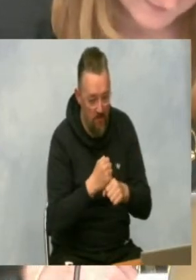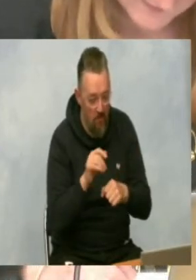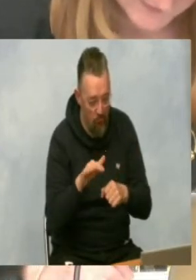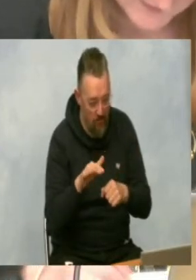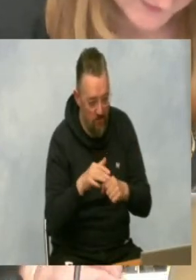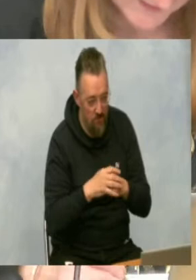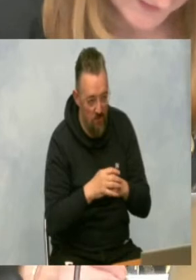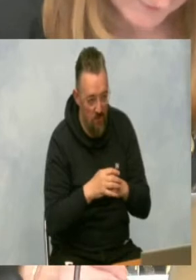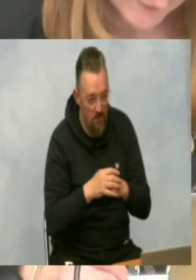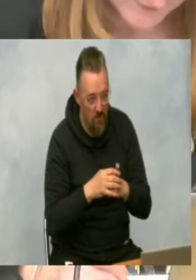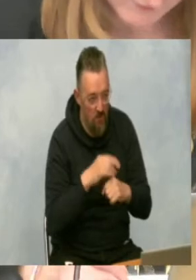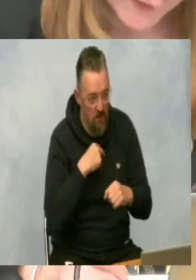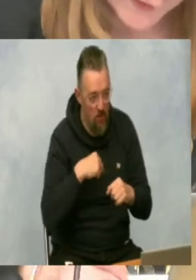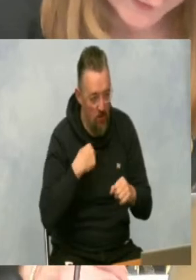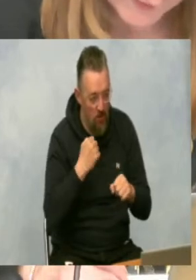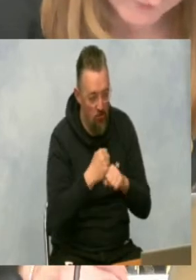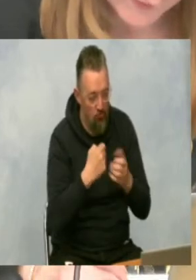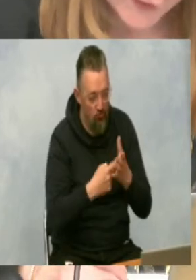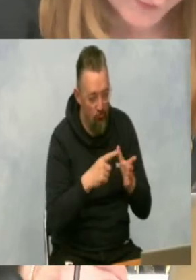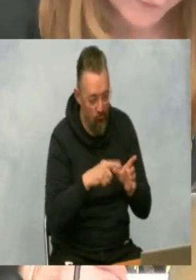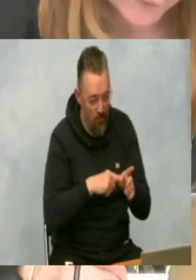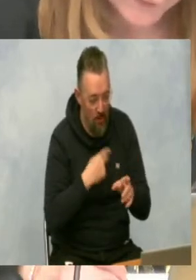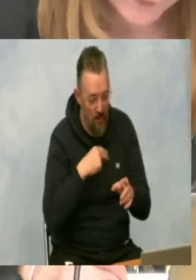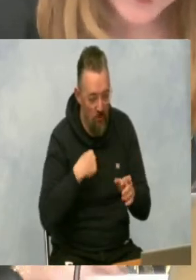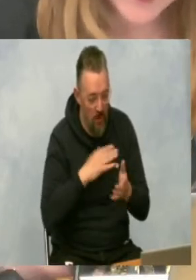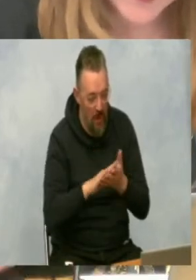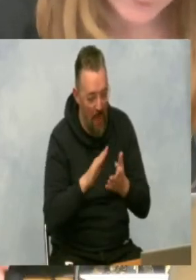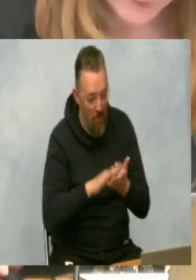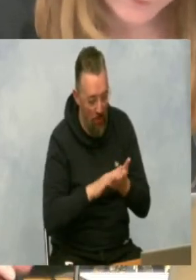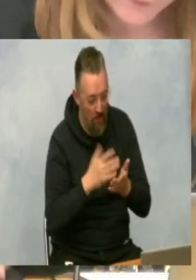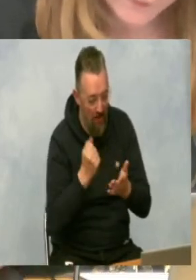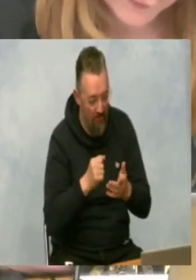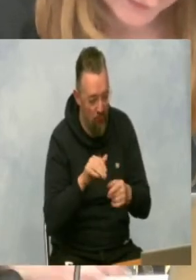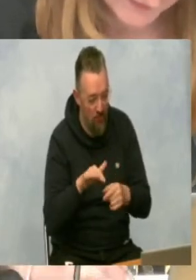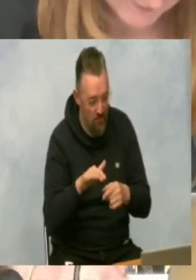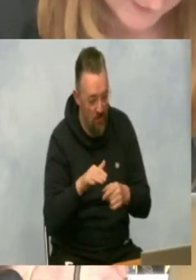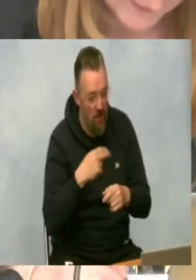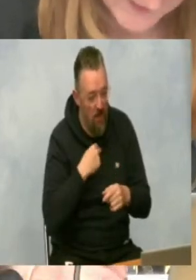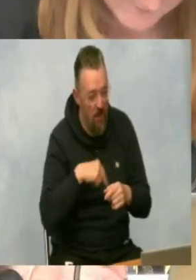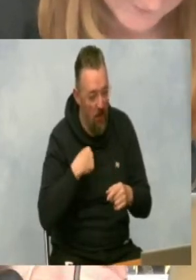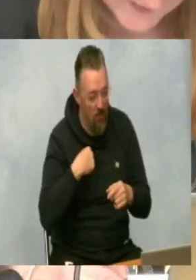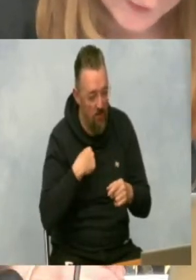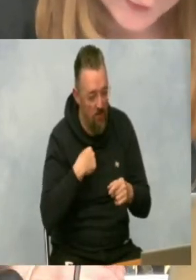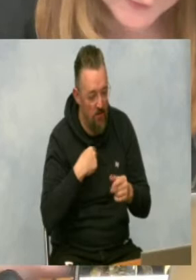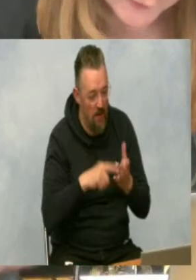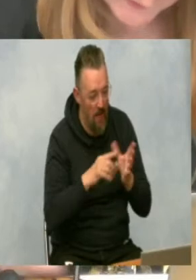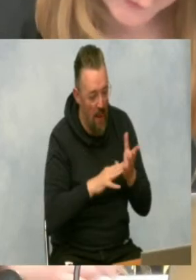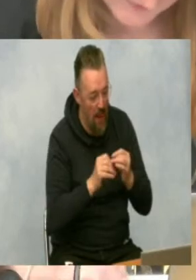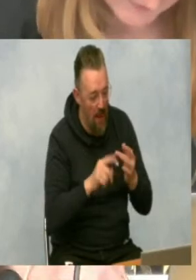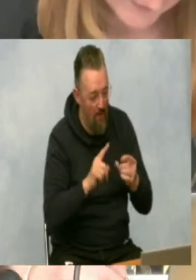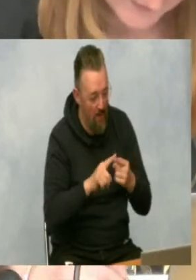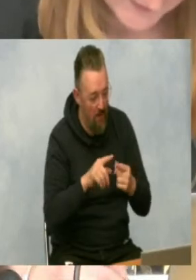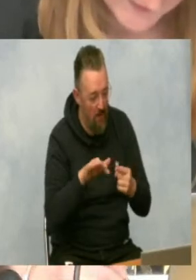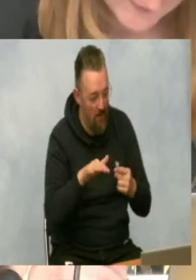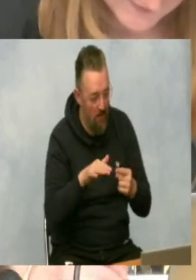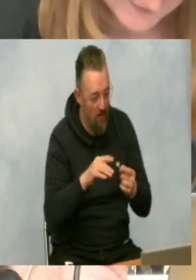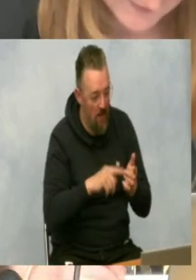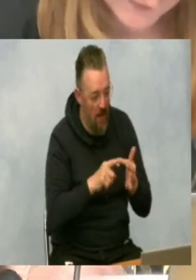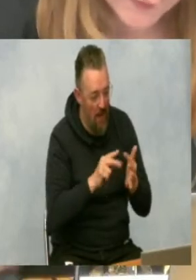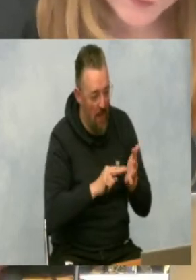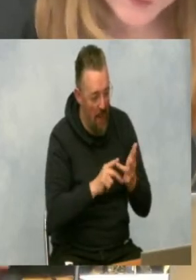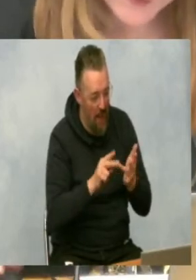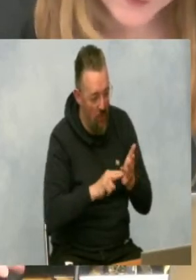present. Councillor Gray and Councillor Hamilton I have present, and Councillor Lambie. Councillor